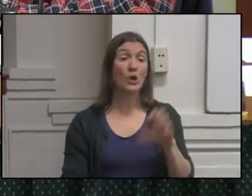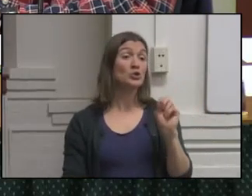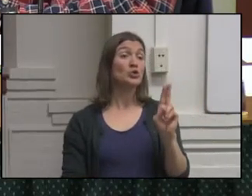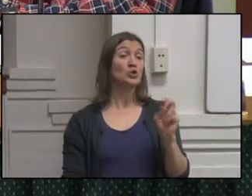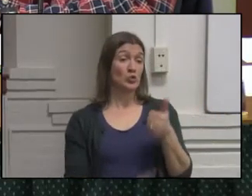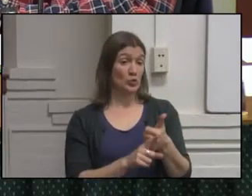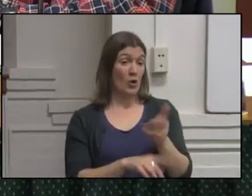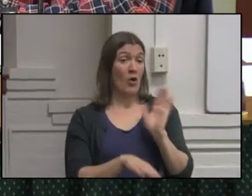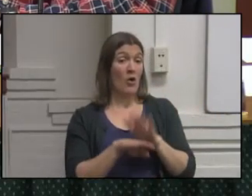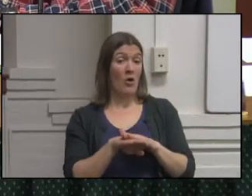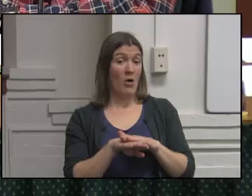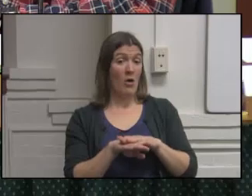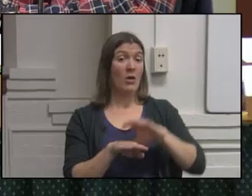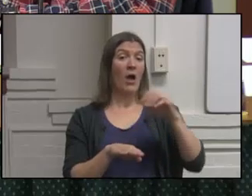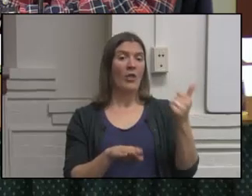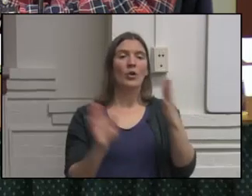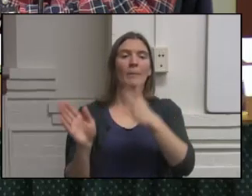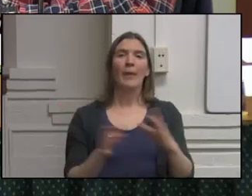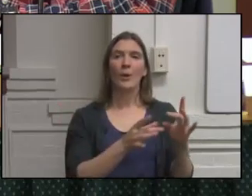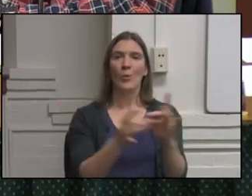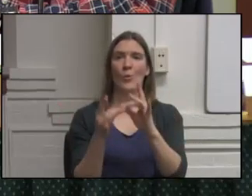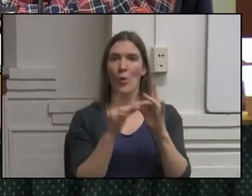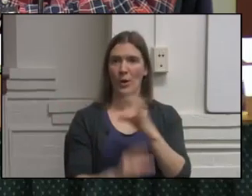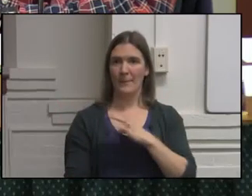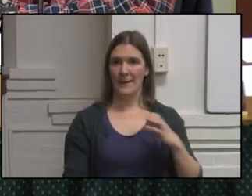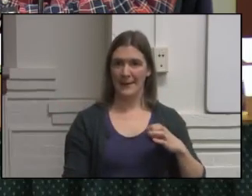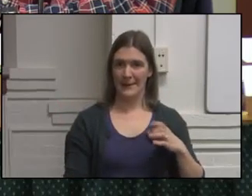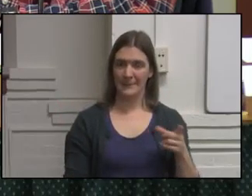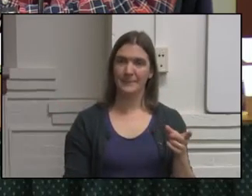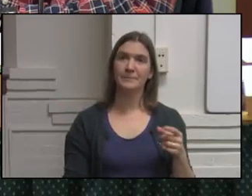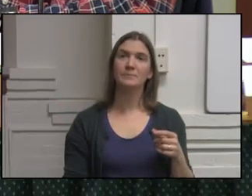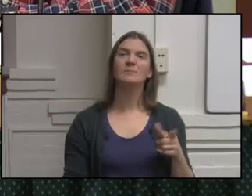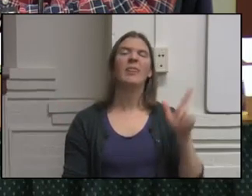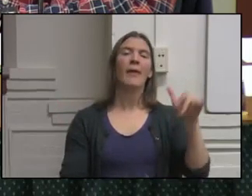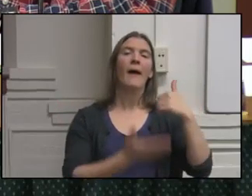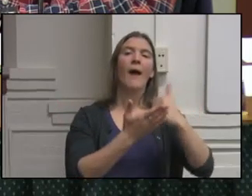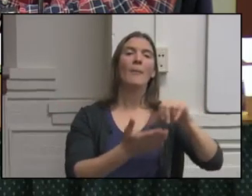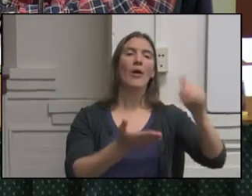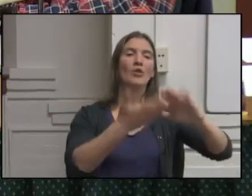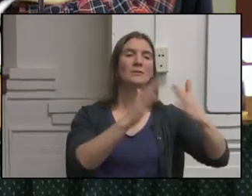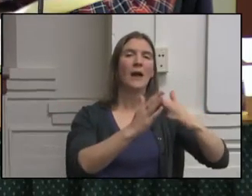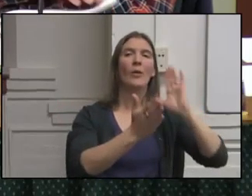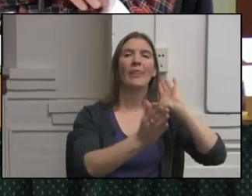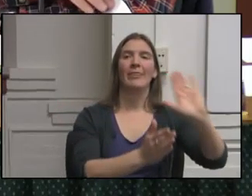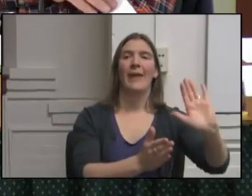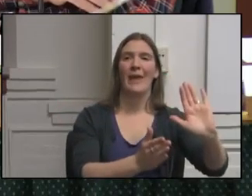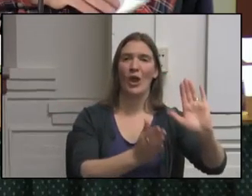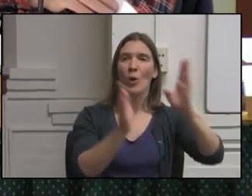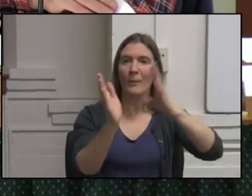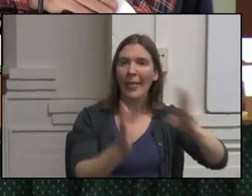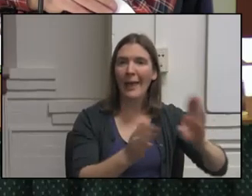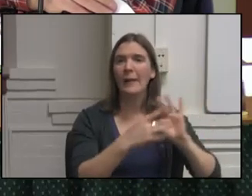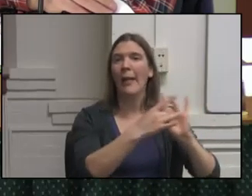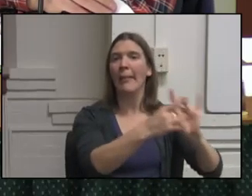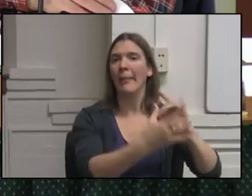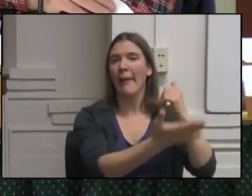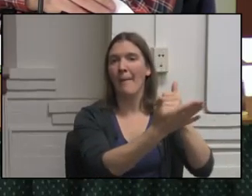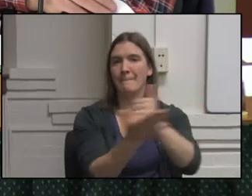the Planning Coordination Committee, which helps other towns with their town